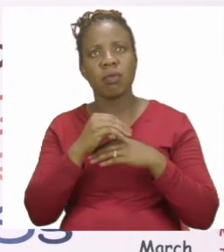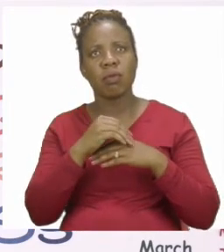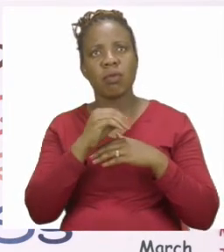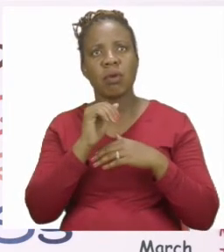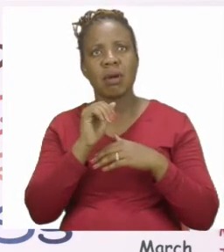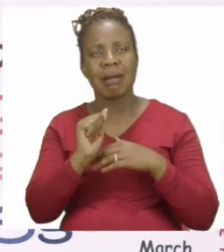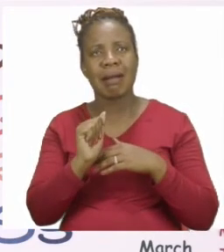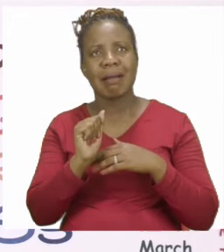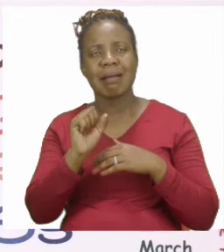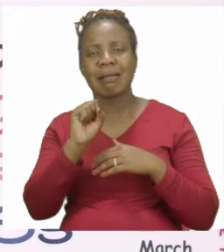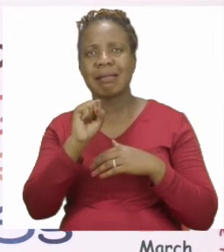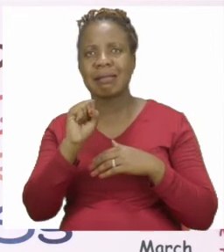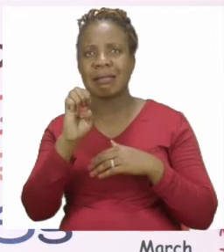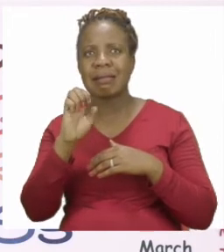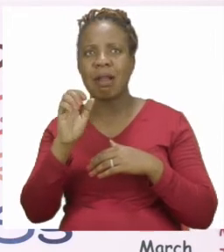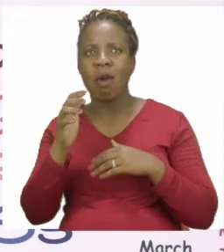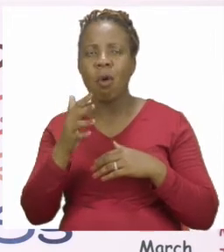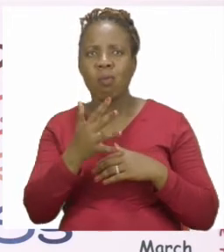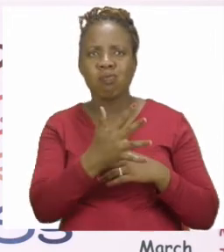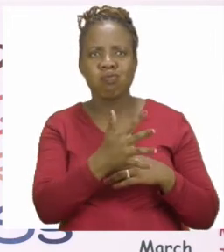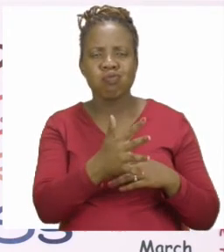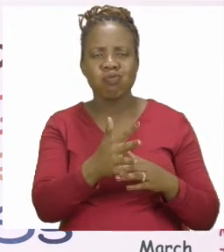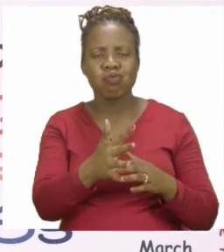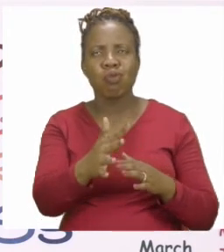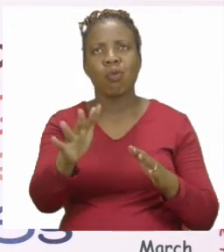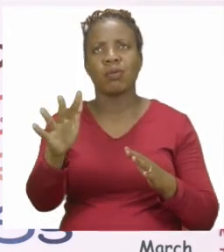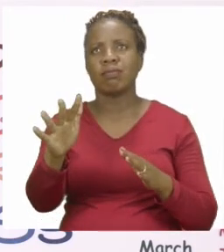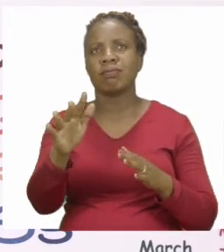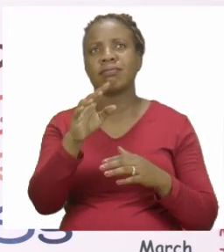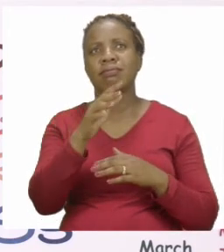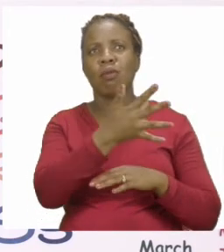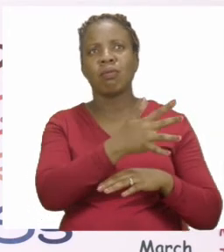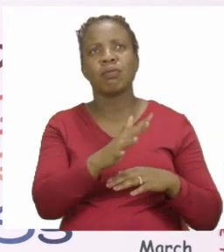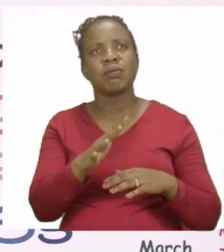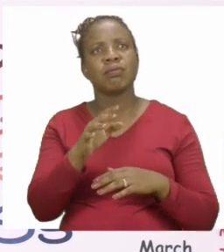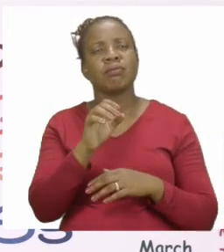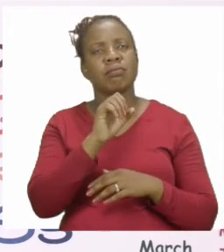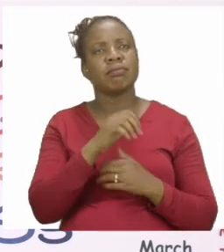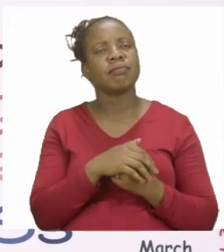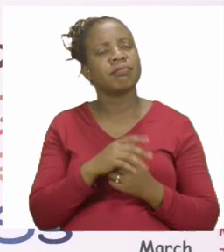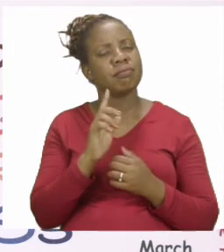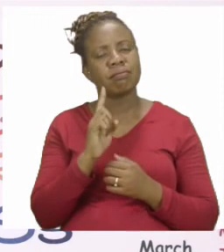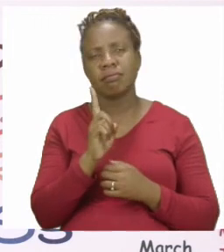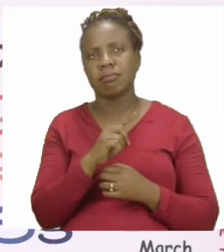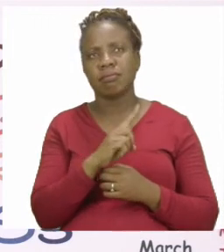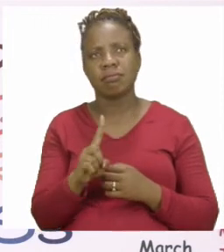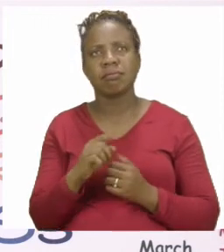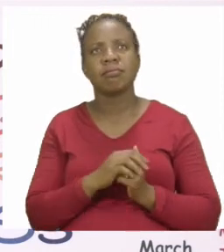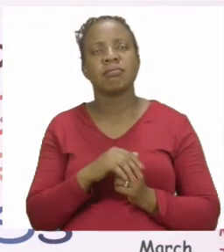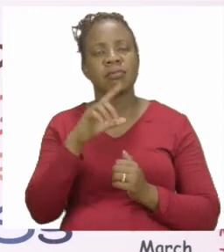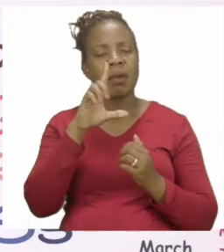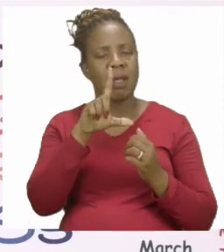No, that doesn't really sound right. Let's try the second word. The friends are going on